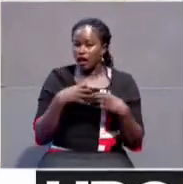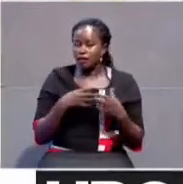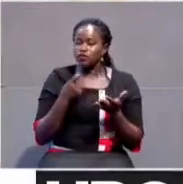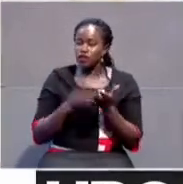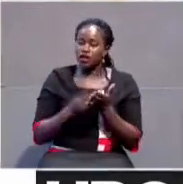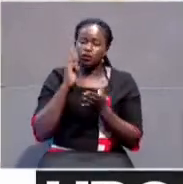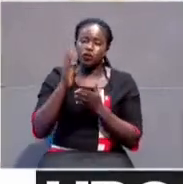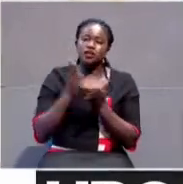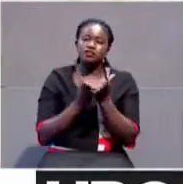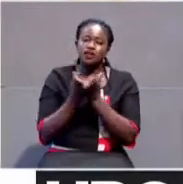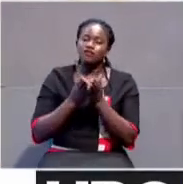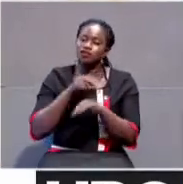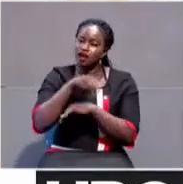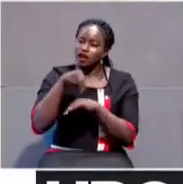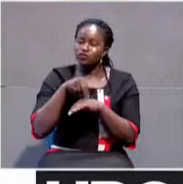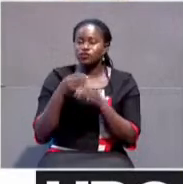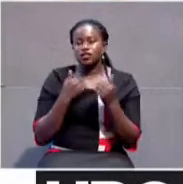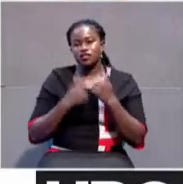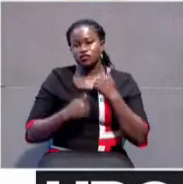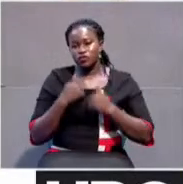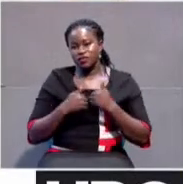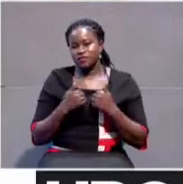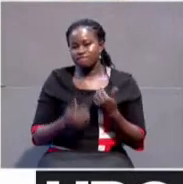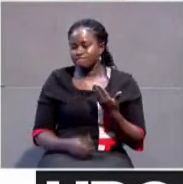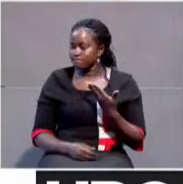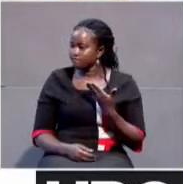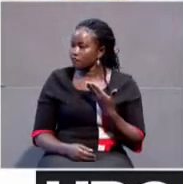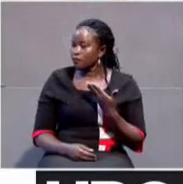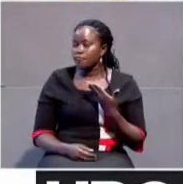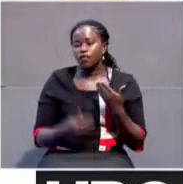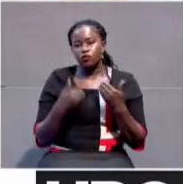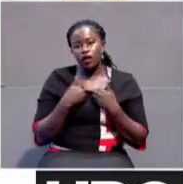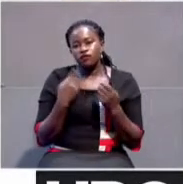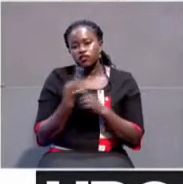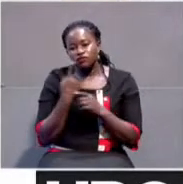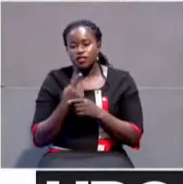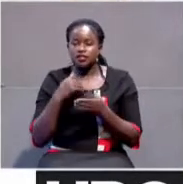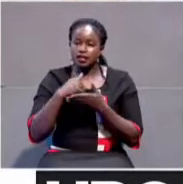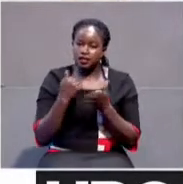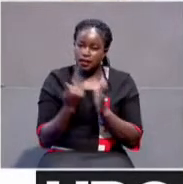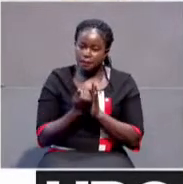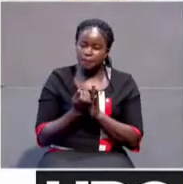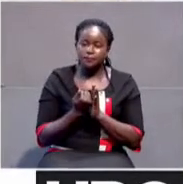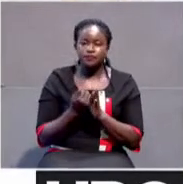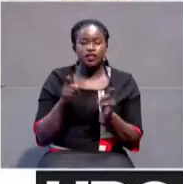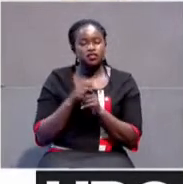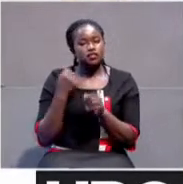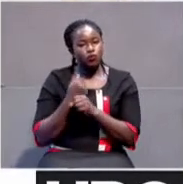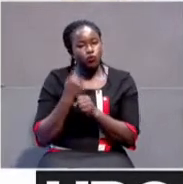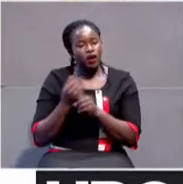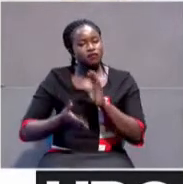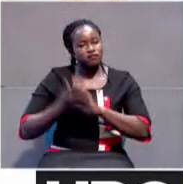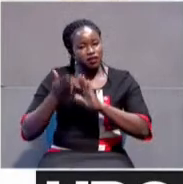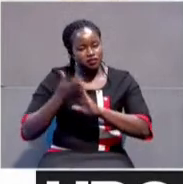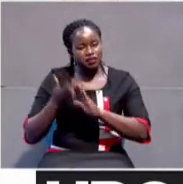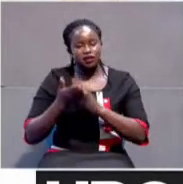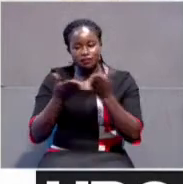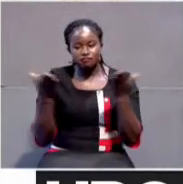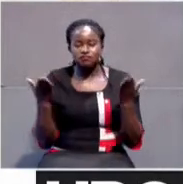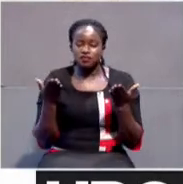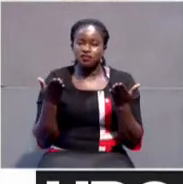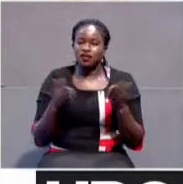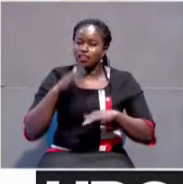interests. The current dynamics in defense sectors demands defense to work faster and smarter than ever